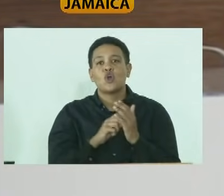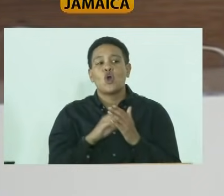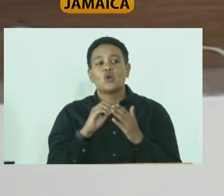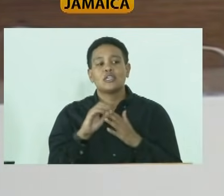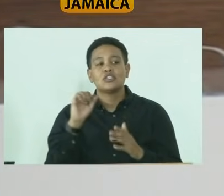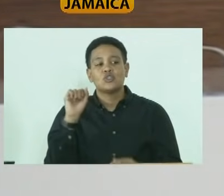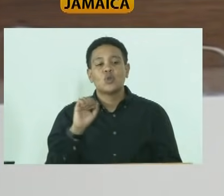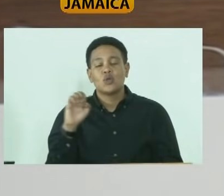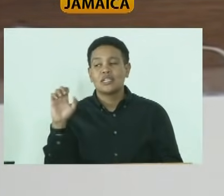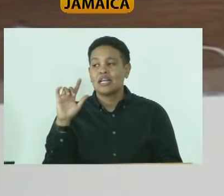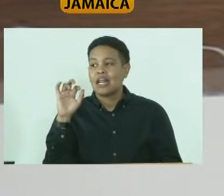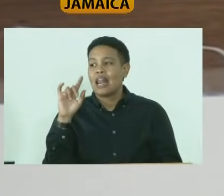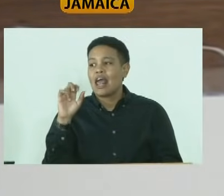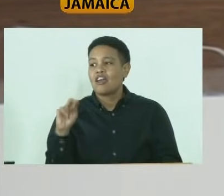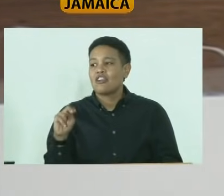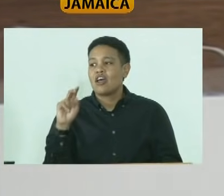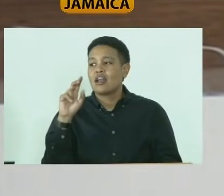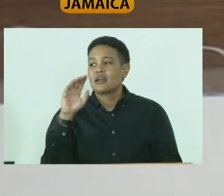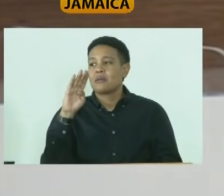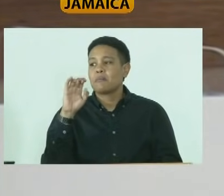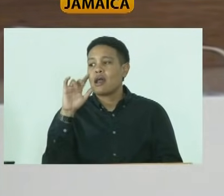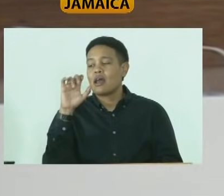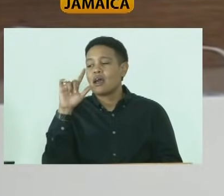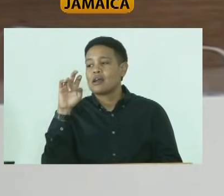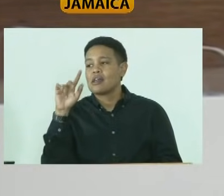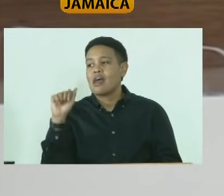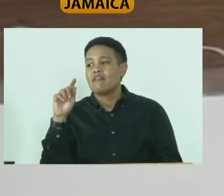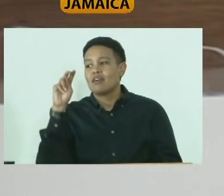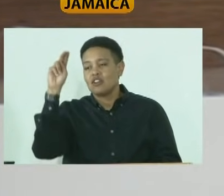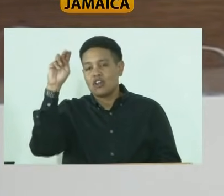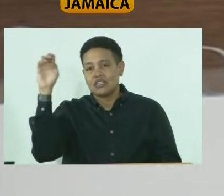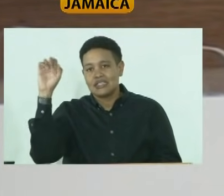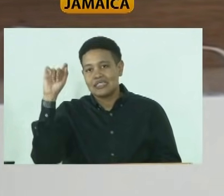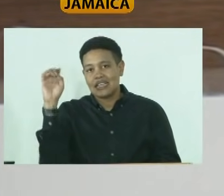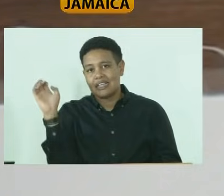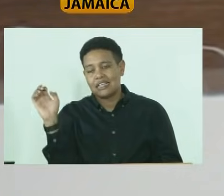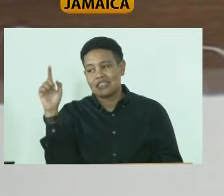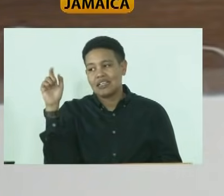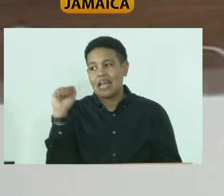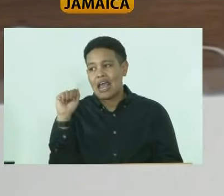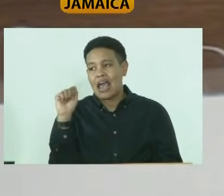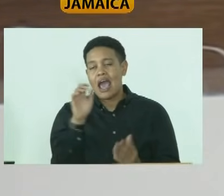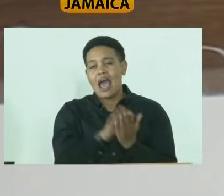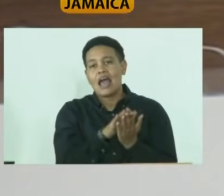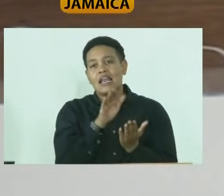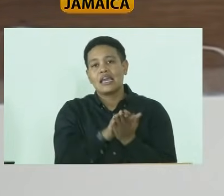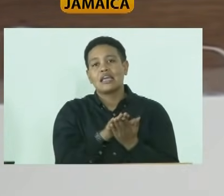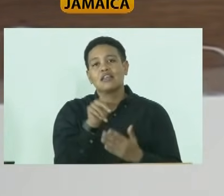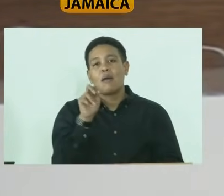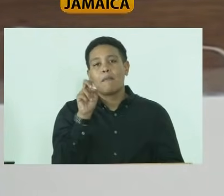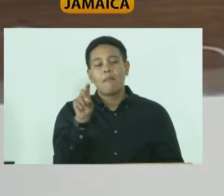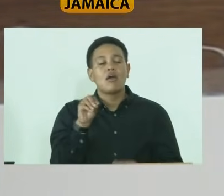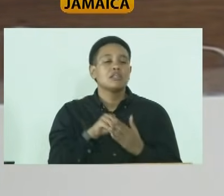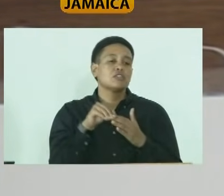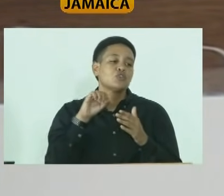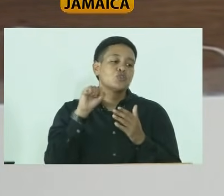Clarendon, Balaclava in northeast St. Elizabeth, Alligator Pond in South